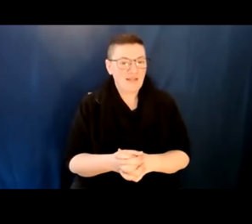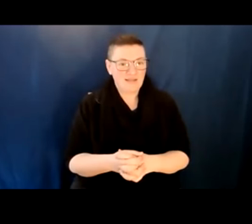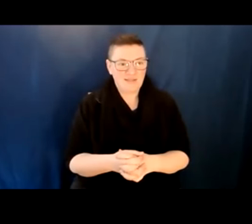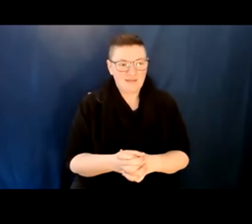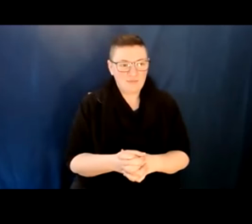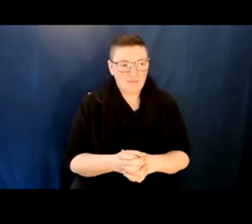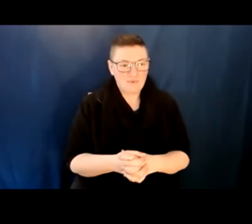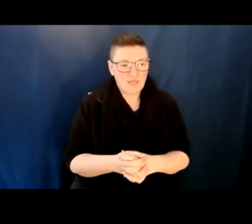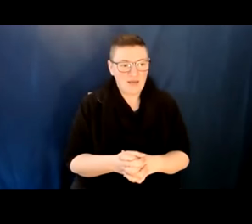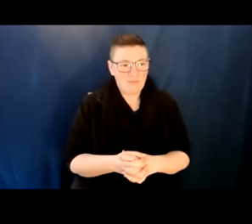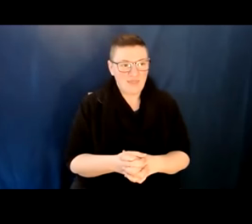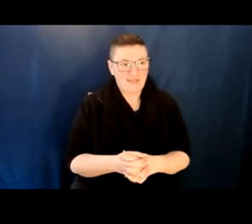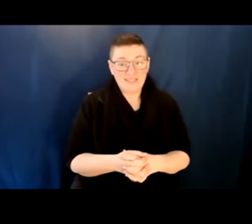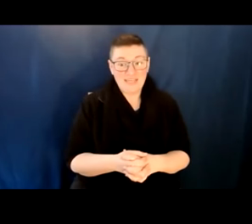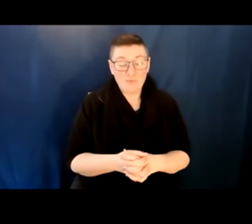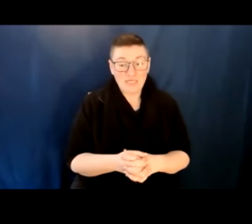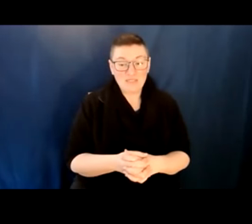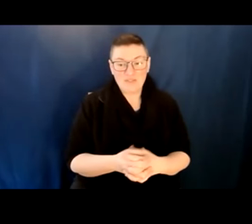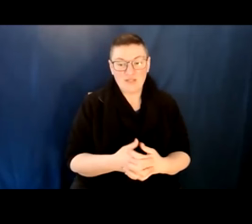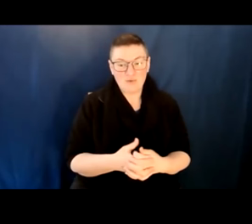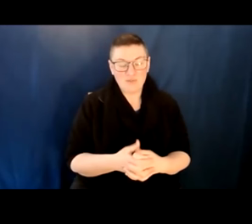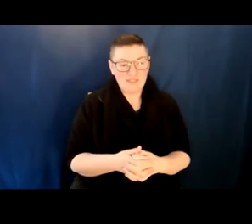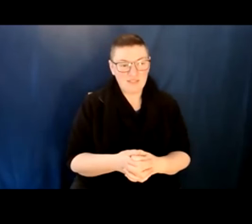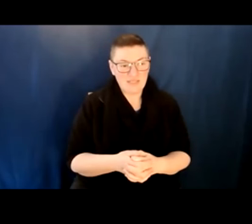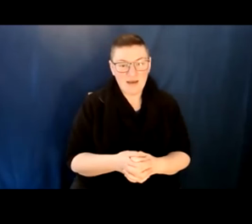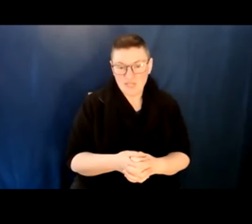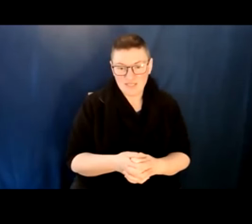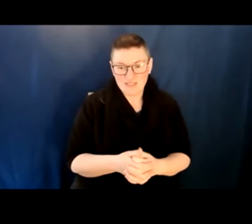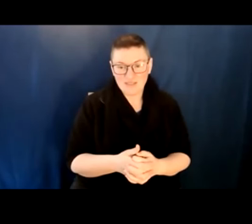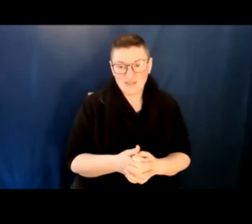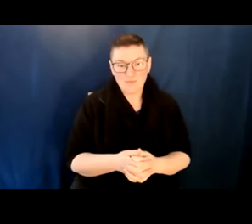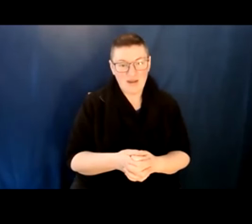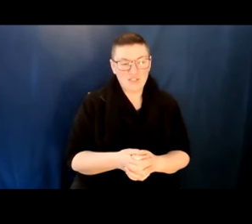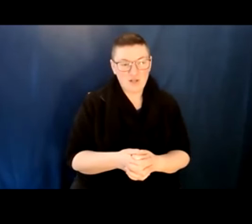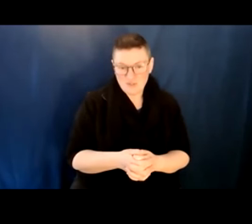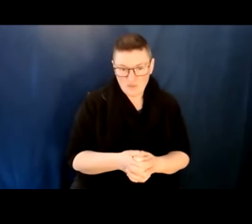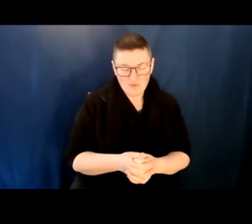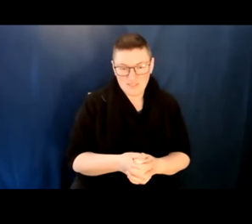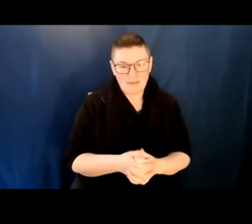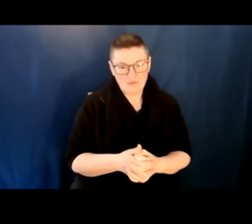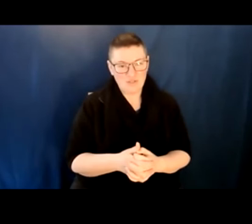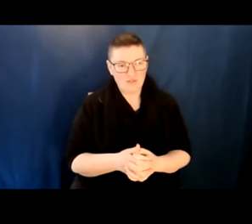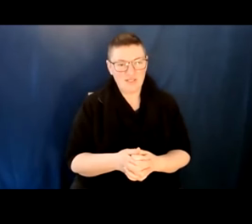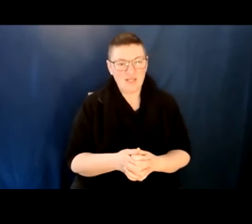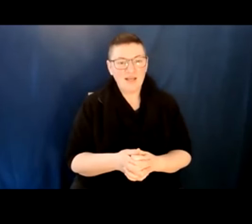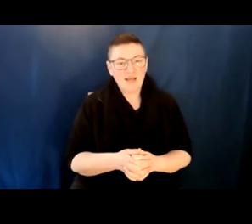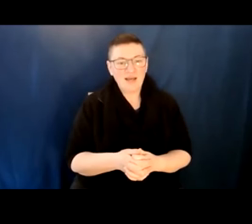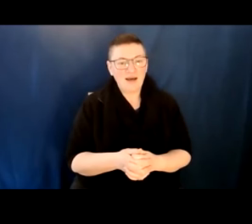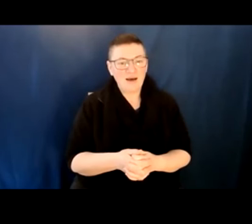the next thing to see would be, does the object branch also use the same